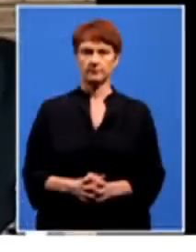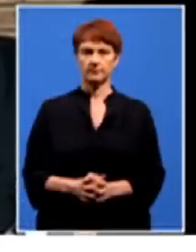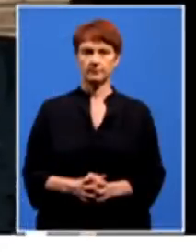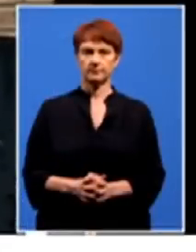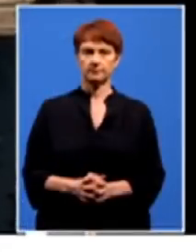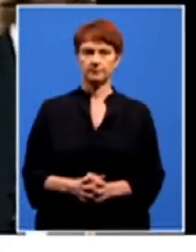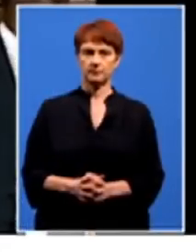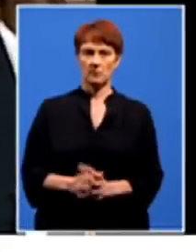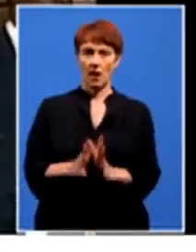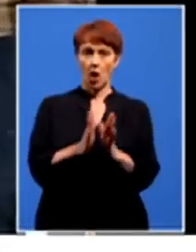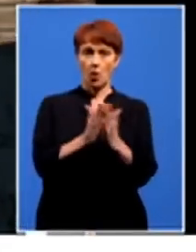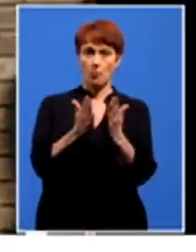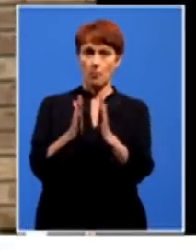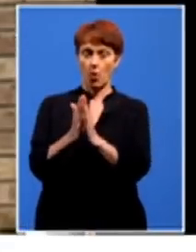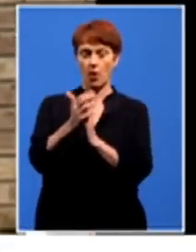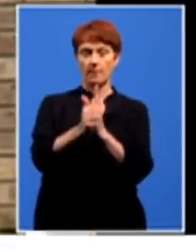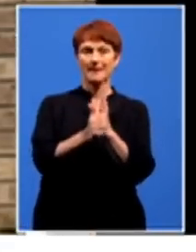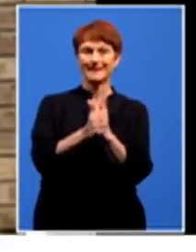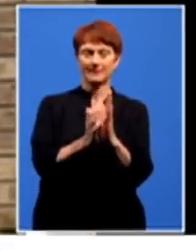We were allowed to read